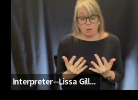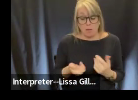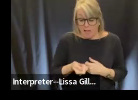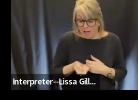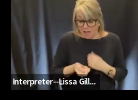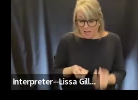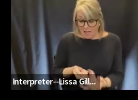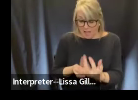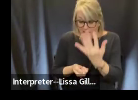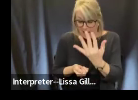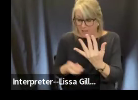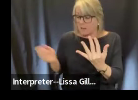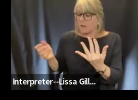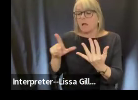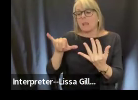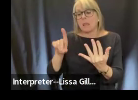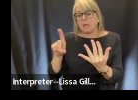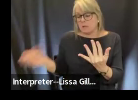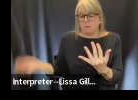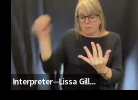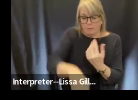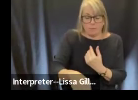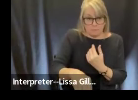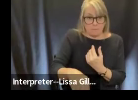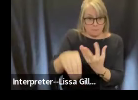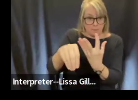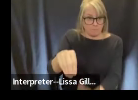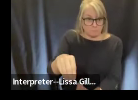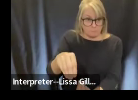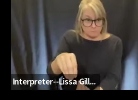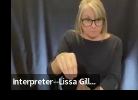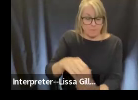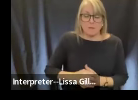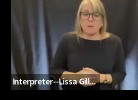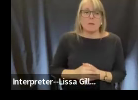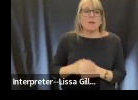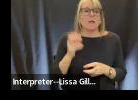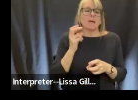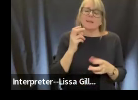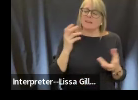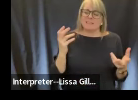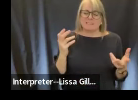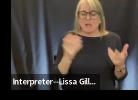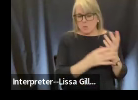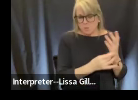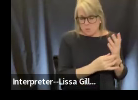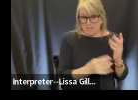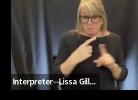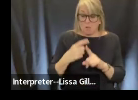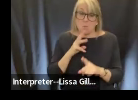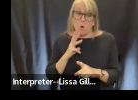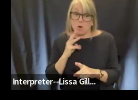will suffocate the fire, and then you won't have a problem. It's tricky when you throw water into grease. You're actually going to flare it